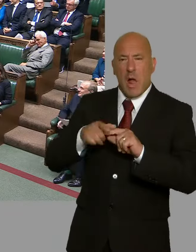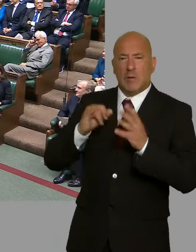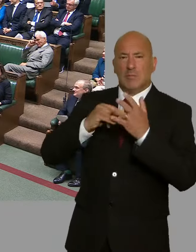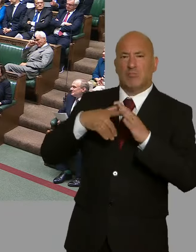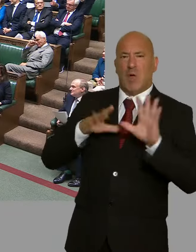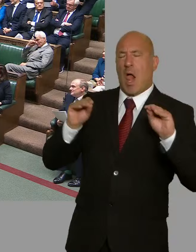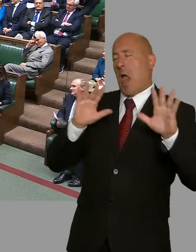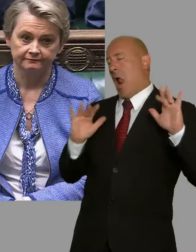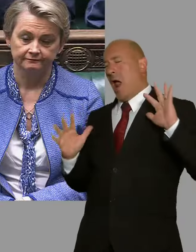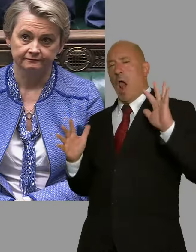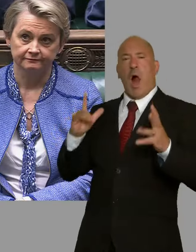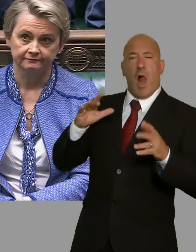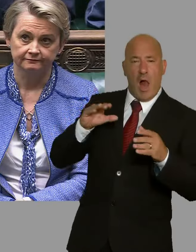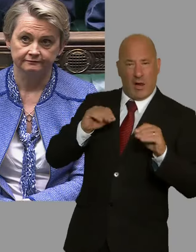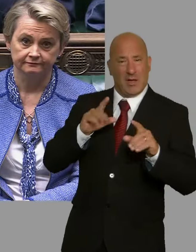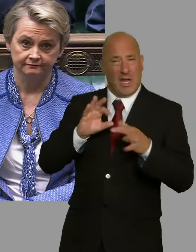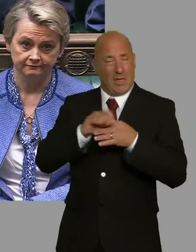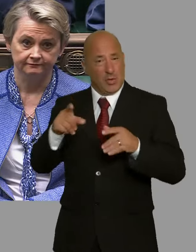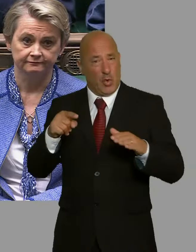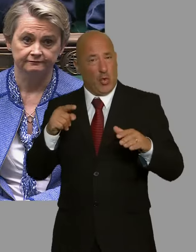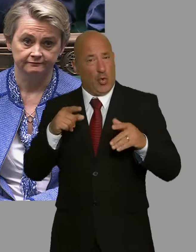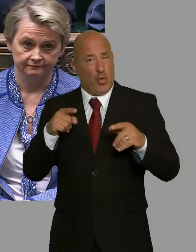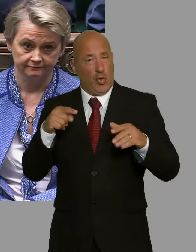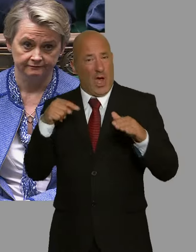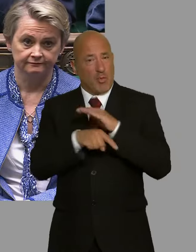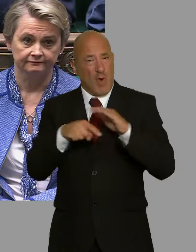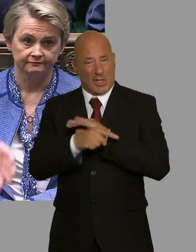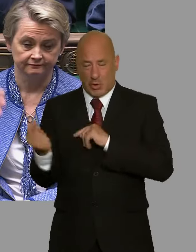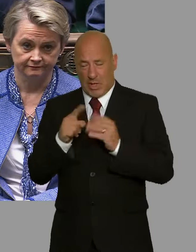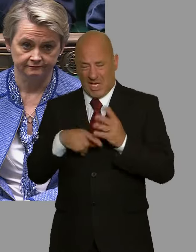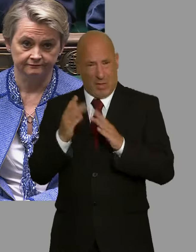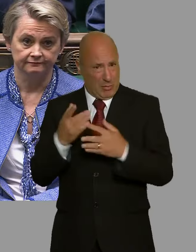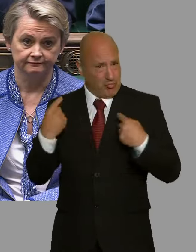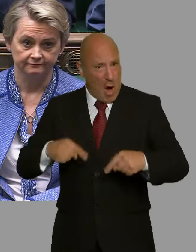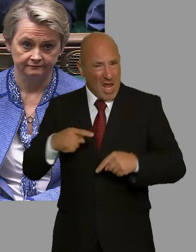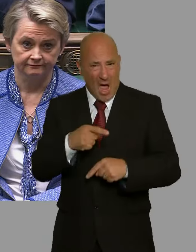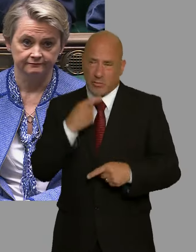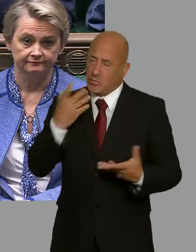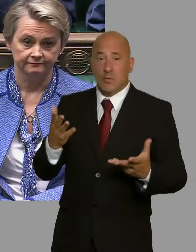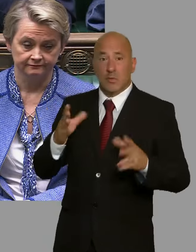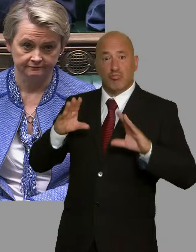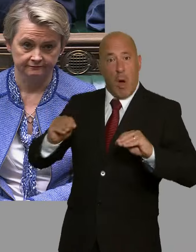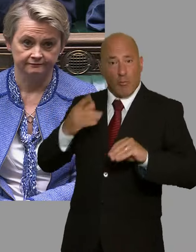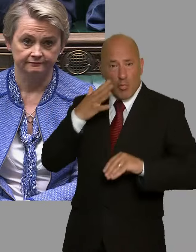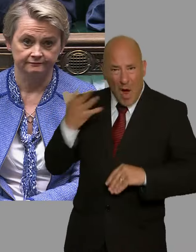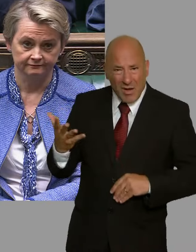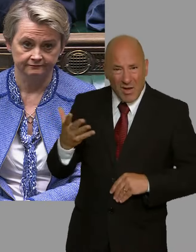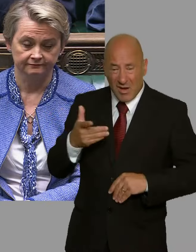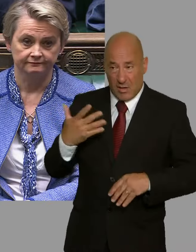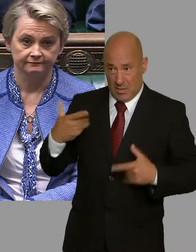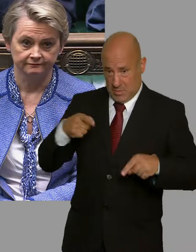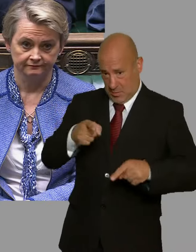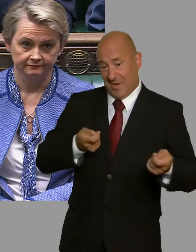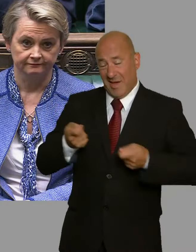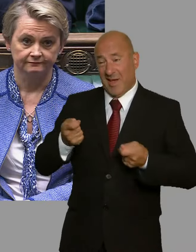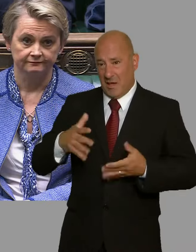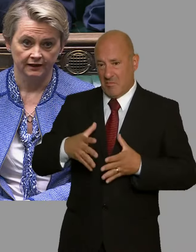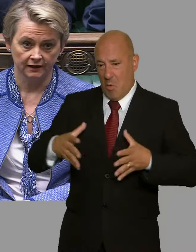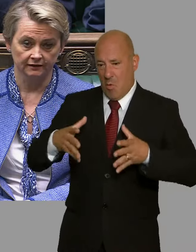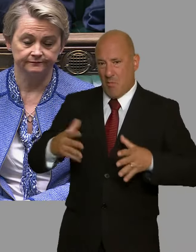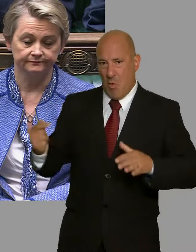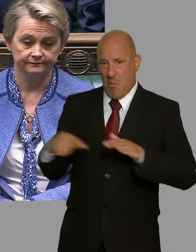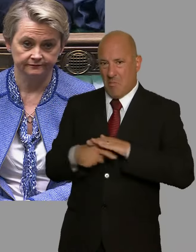It was the last government that lost control of immigration. Record numbers on net migration, lost control of the